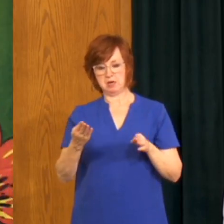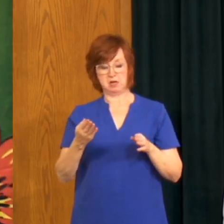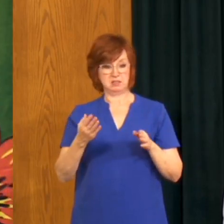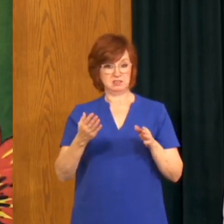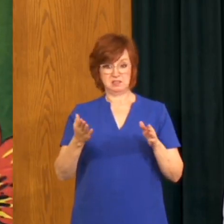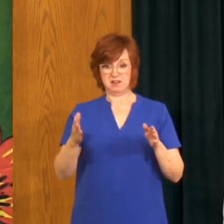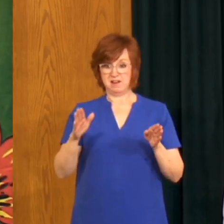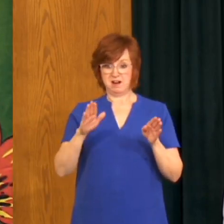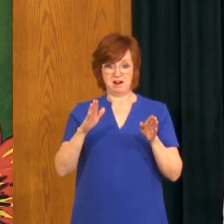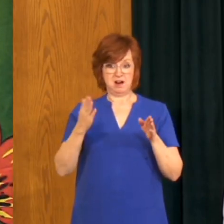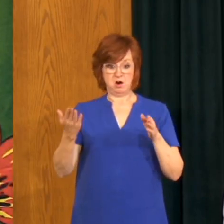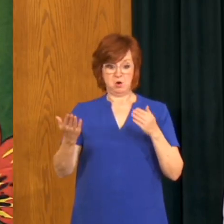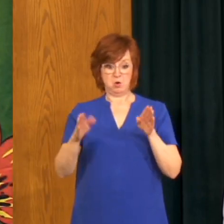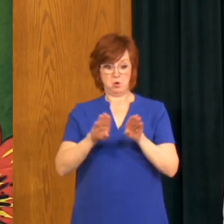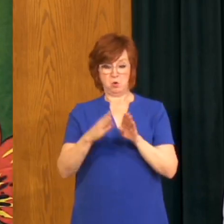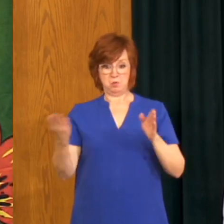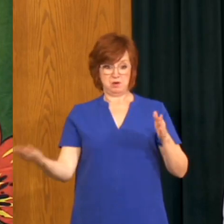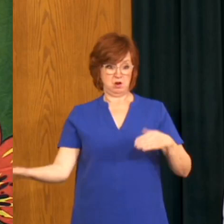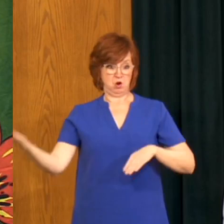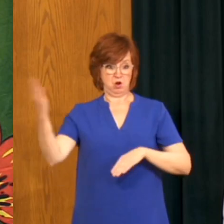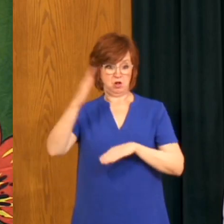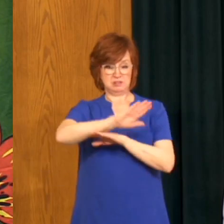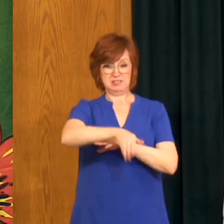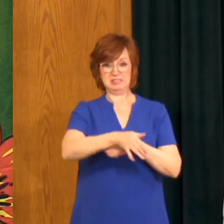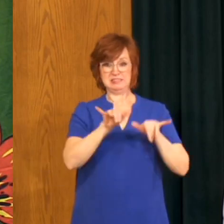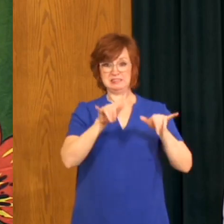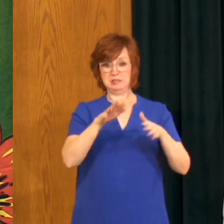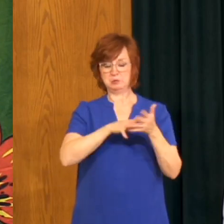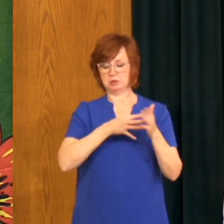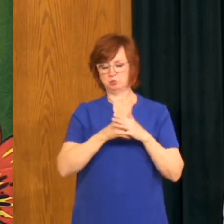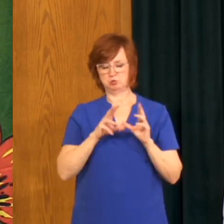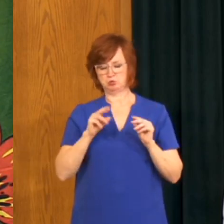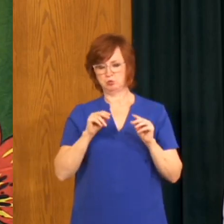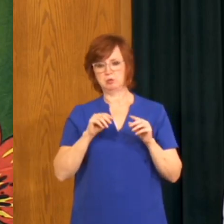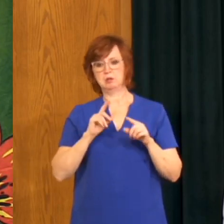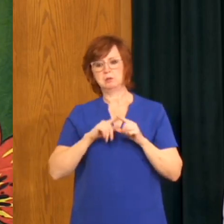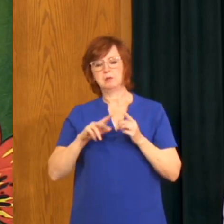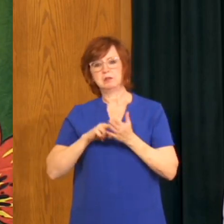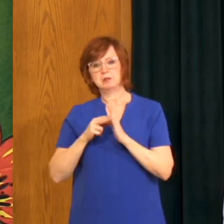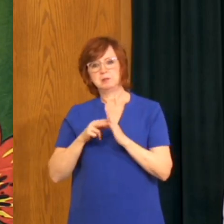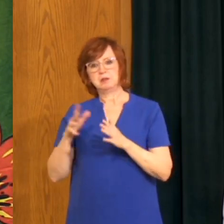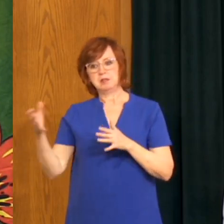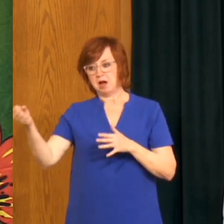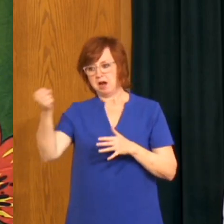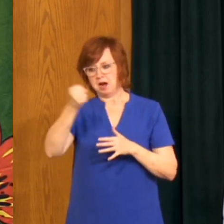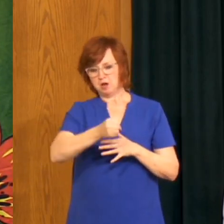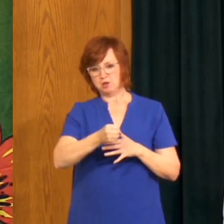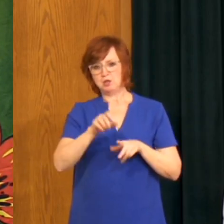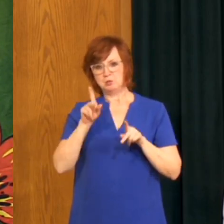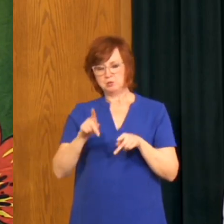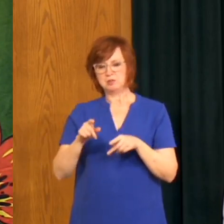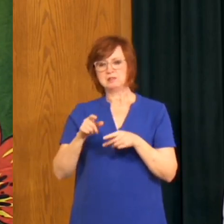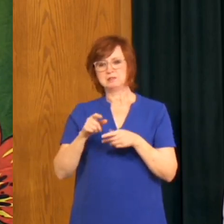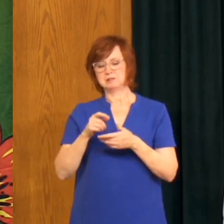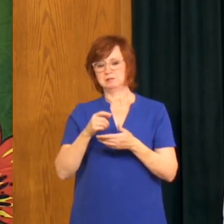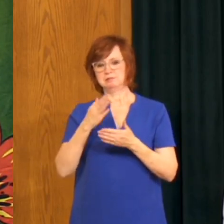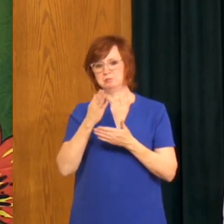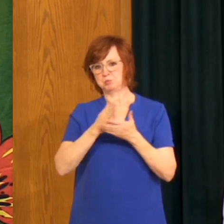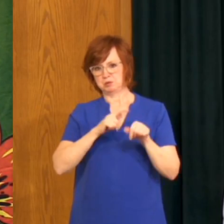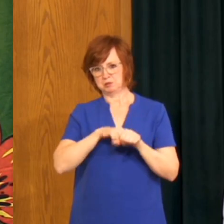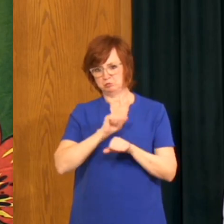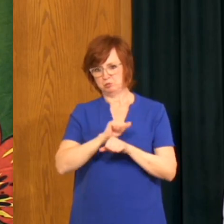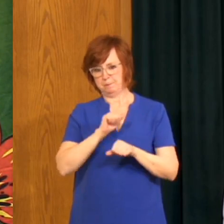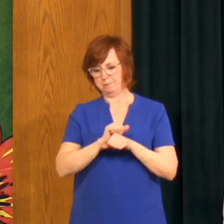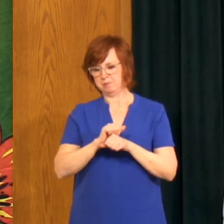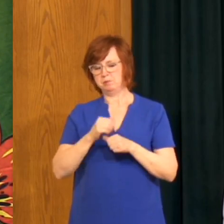that being said, is there some concern there that with more jobs coming back but less money going into people's bank accounts, that the economy won't see the